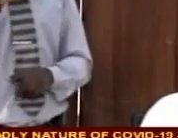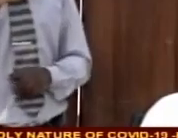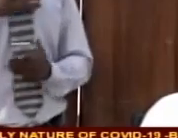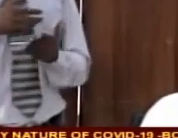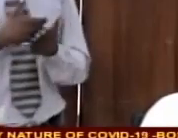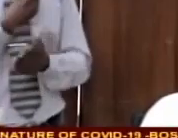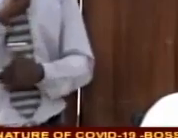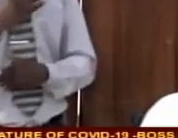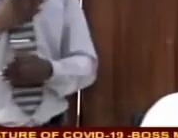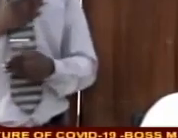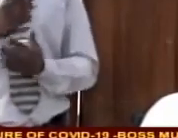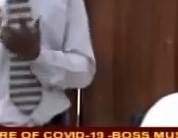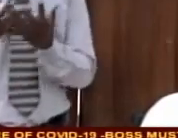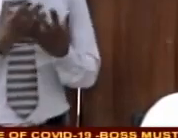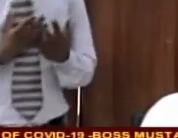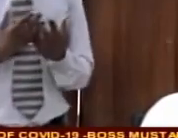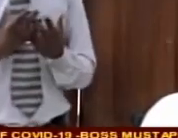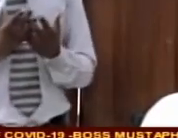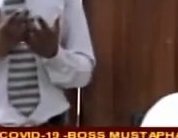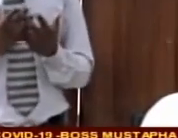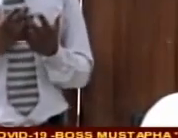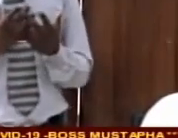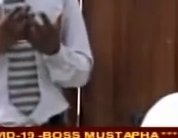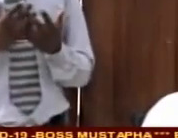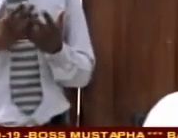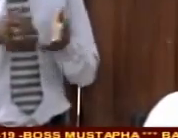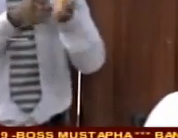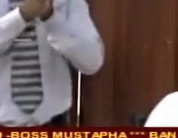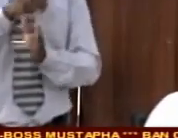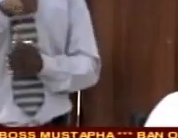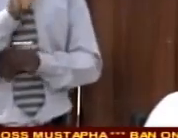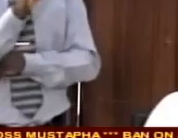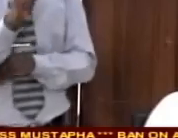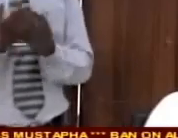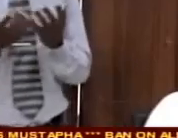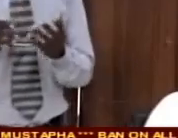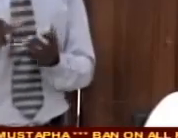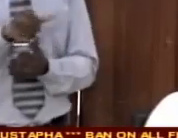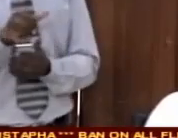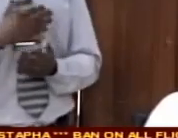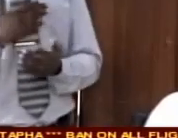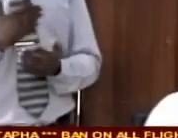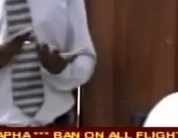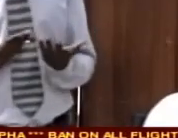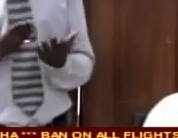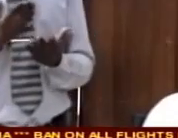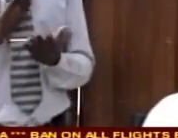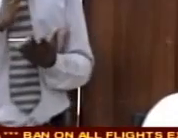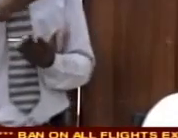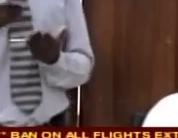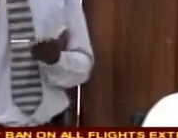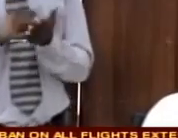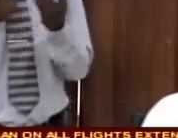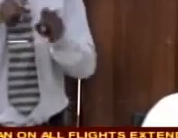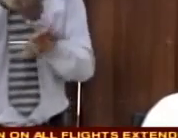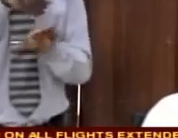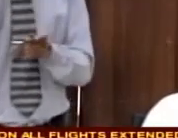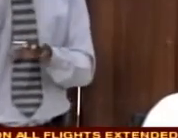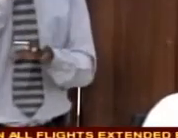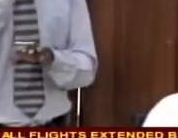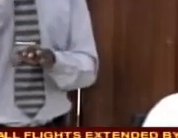Yes, my colleague Friday asked a question similar to mine about the incident that happened in Gombe. But I